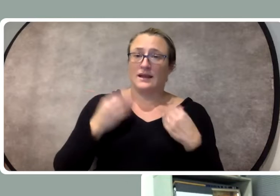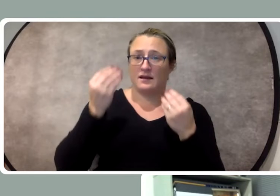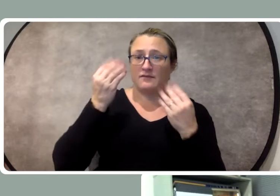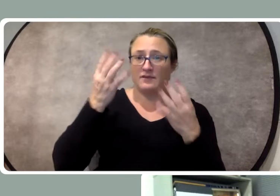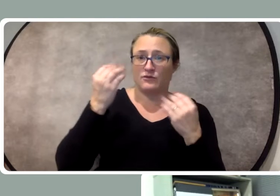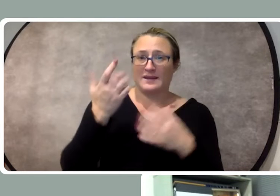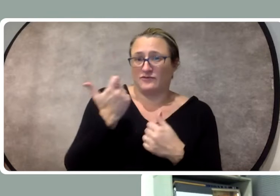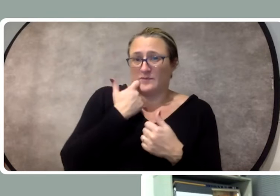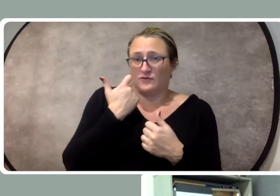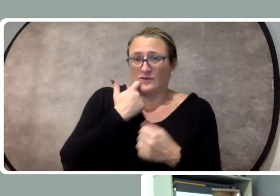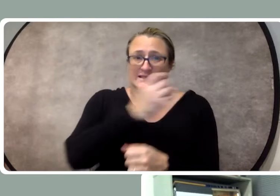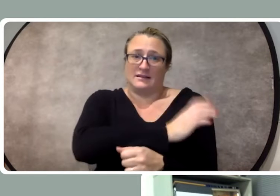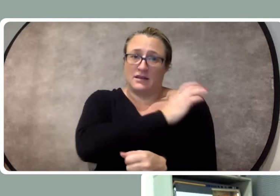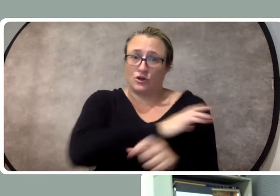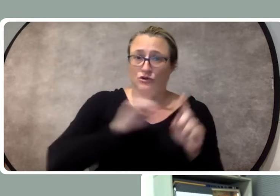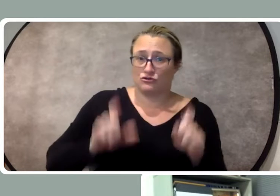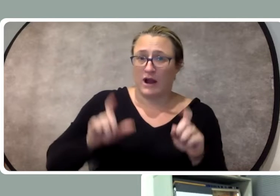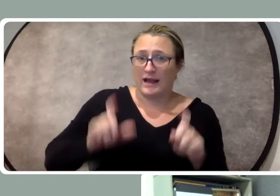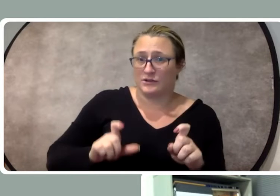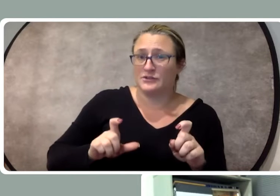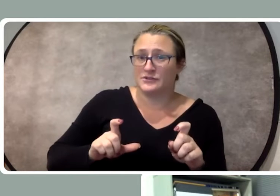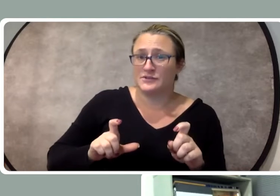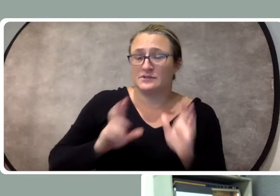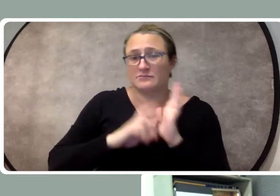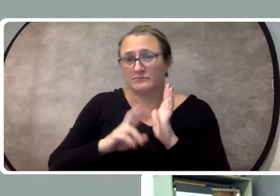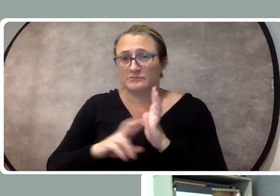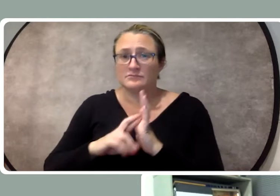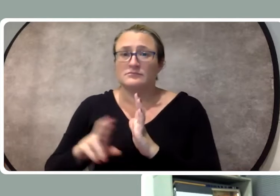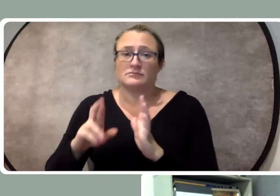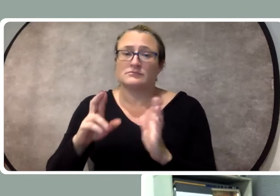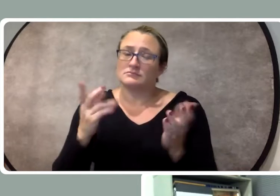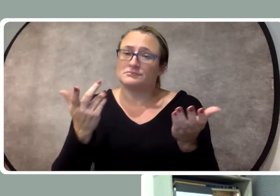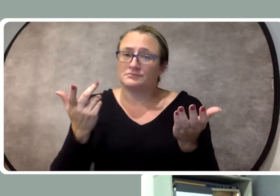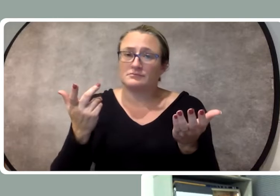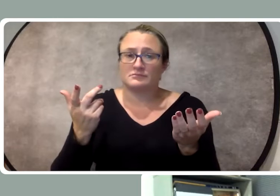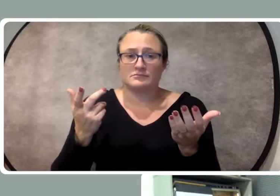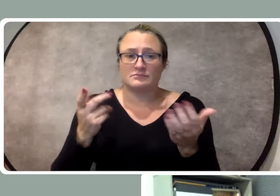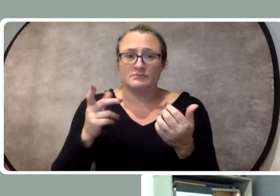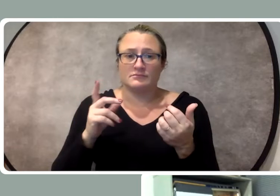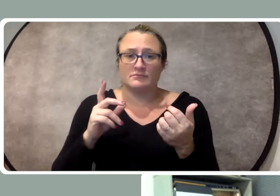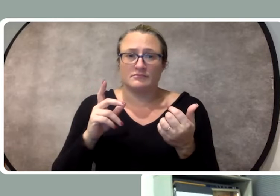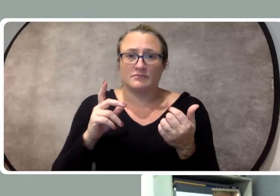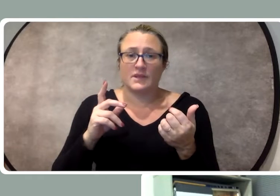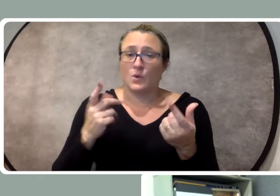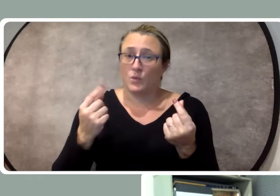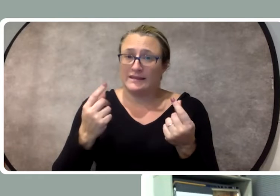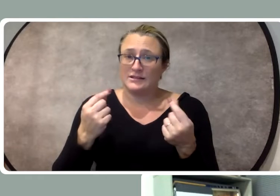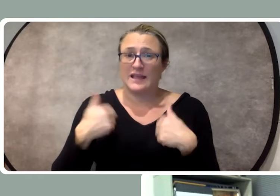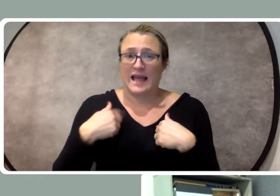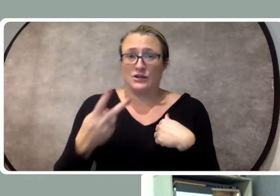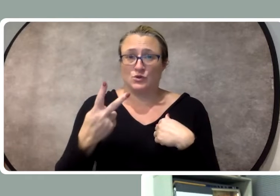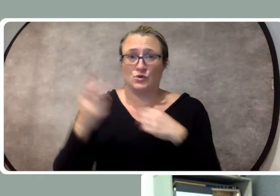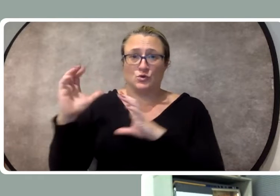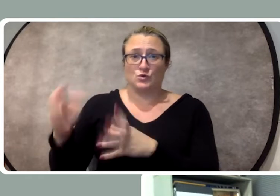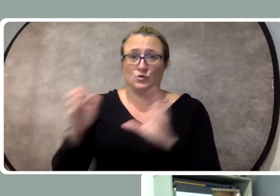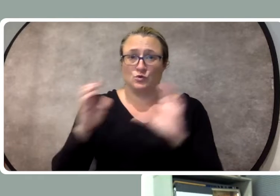clinical trials. So recent clinical trials that kind of divided people into 2 groups. So one group